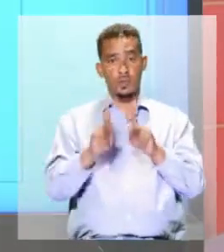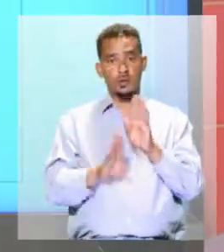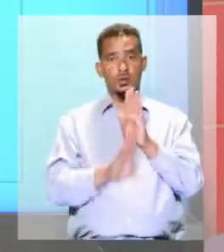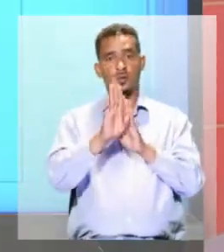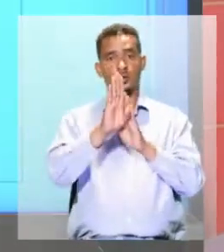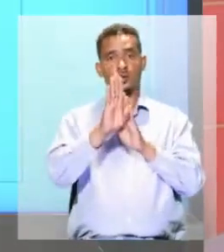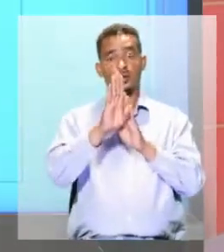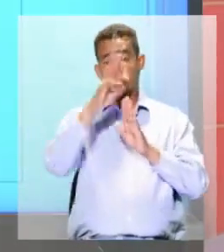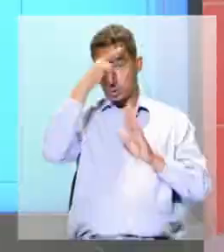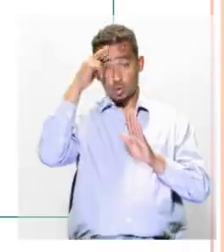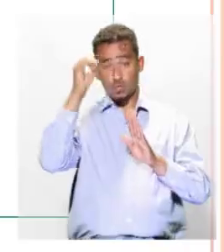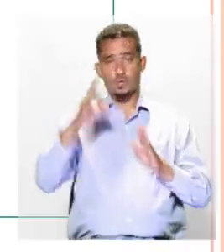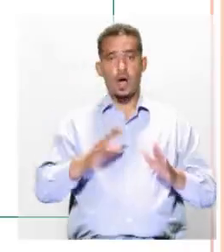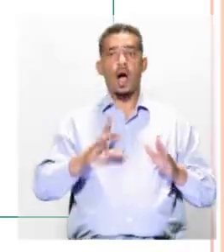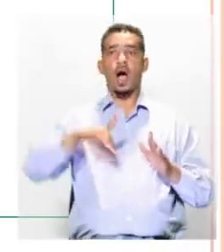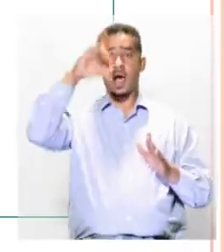of high fertility.